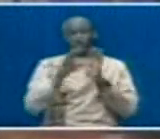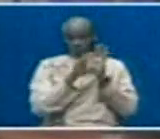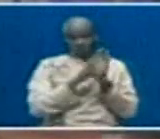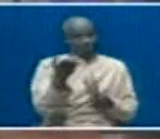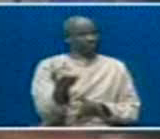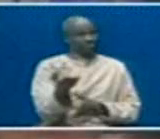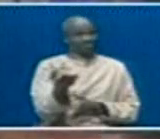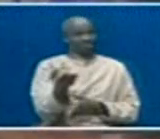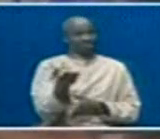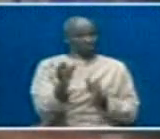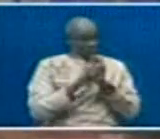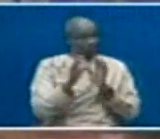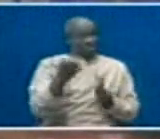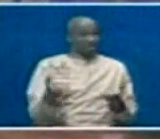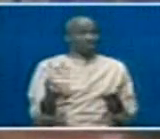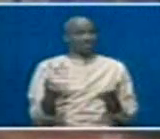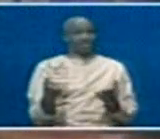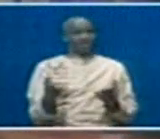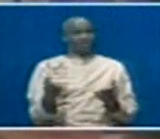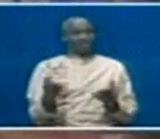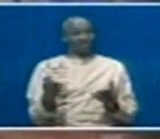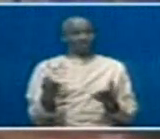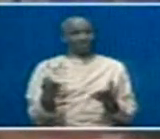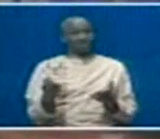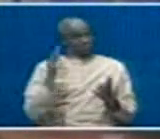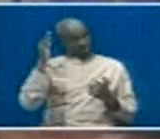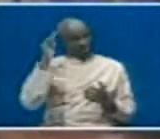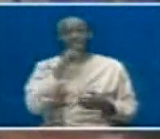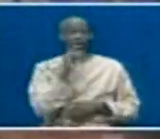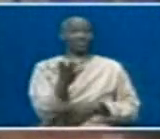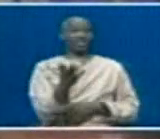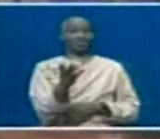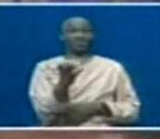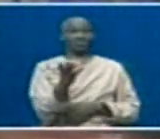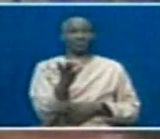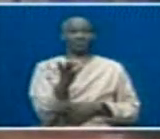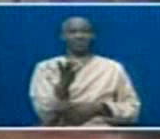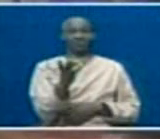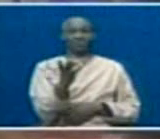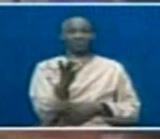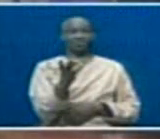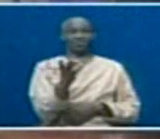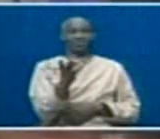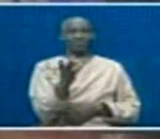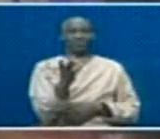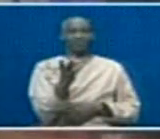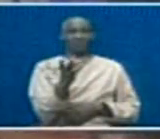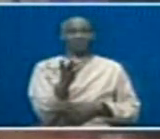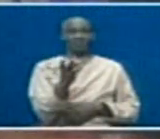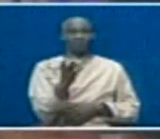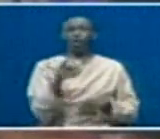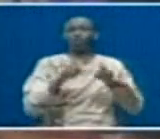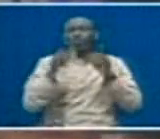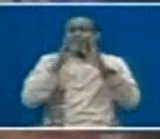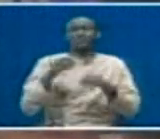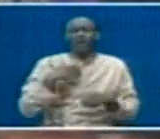the constitution here. Yeah. He's one of our big boys. Mm. Big boys, big boys. Yeah. That's not the guy who had a TV show